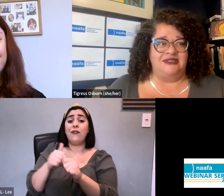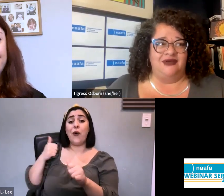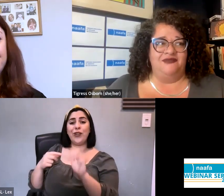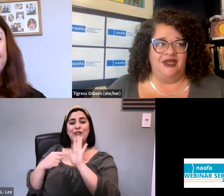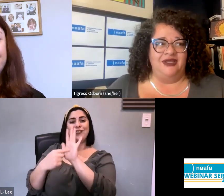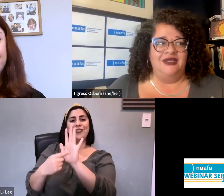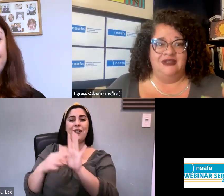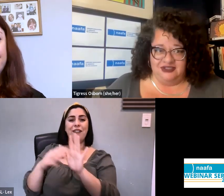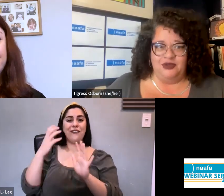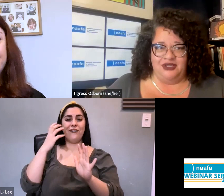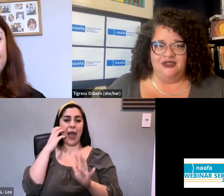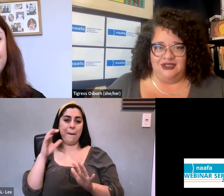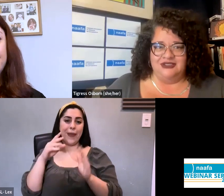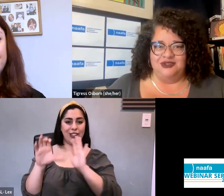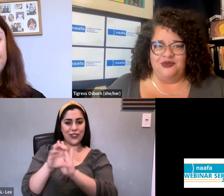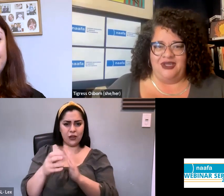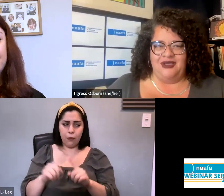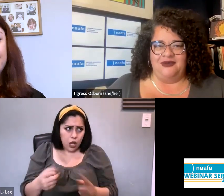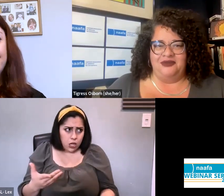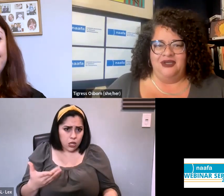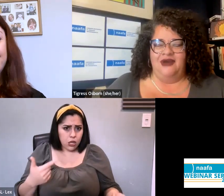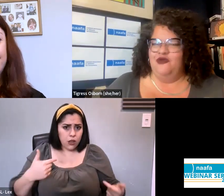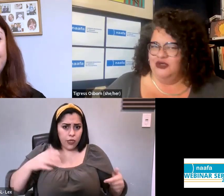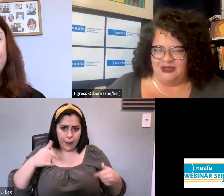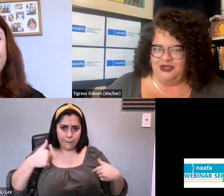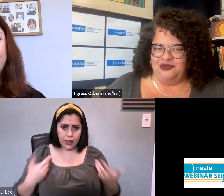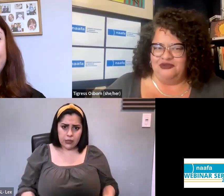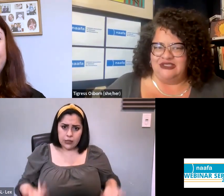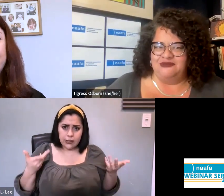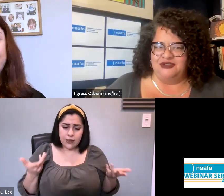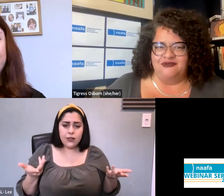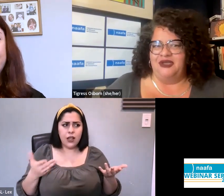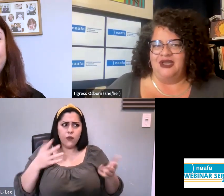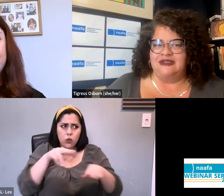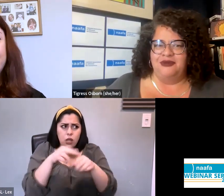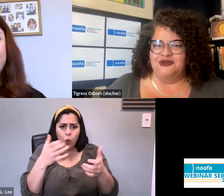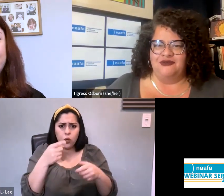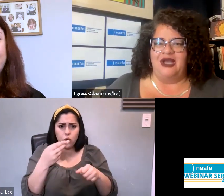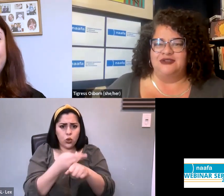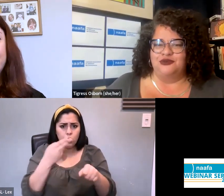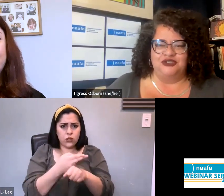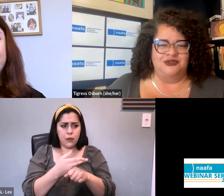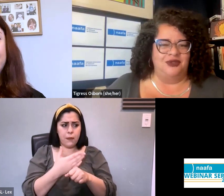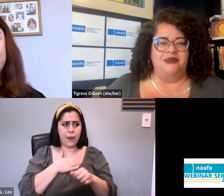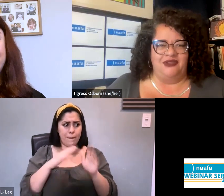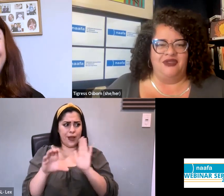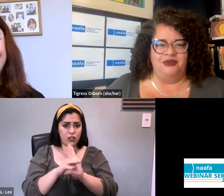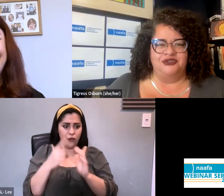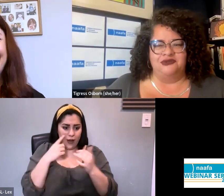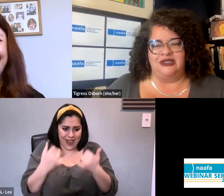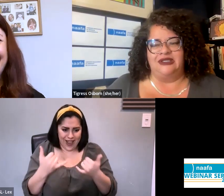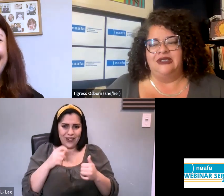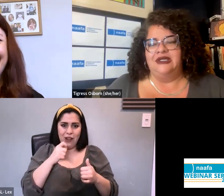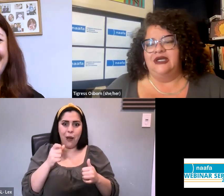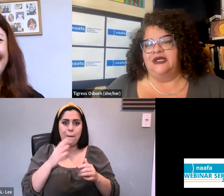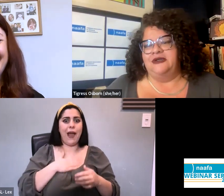speaking for myself, like, this is what I look like. This is who I am. Of course, I want you to use these pictures of me, not some picture from high school, just so it can be my thin